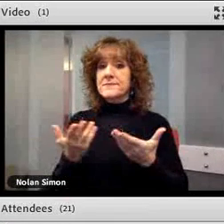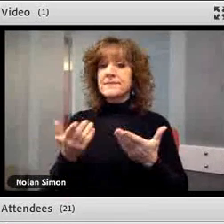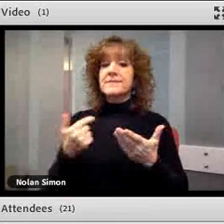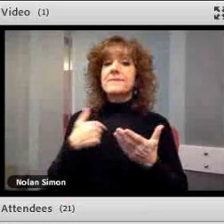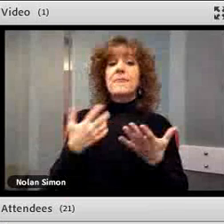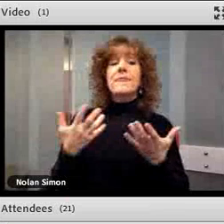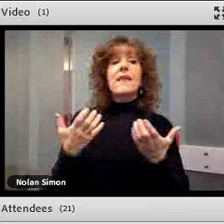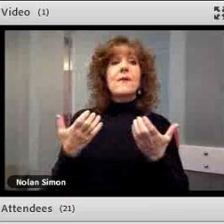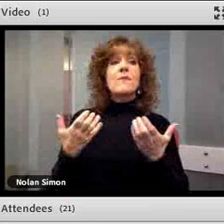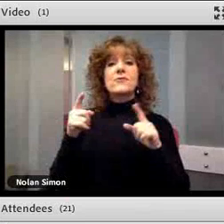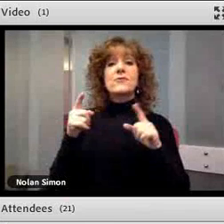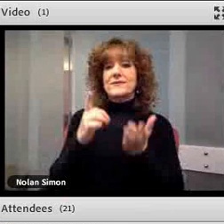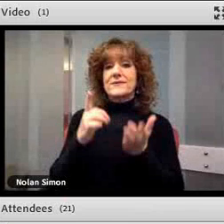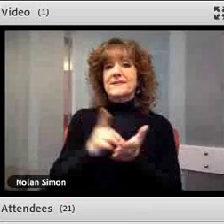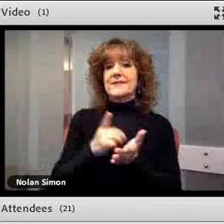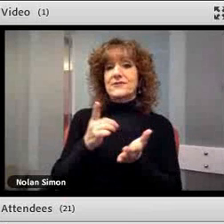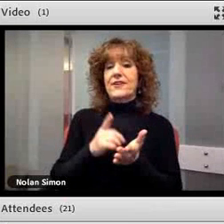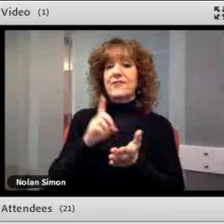the dictionary.